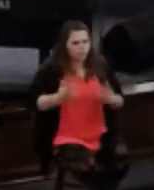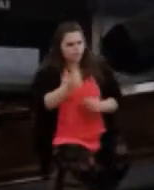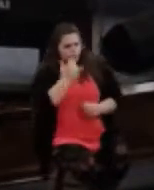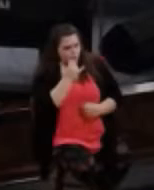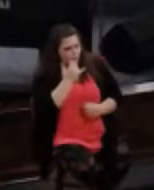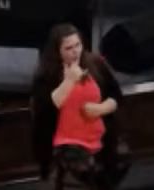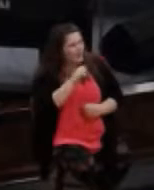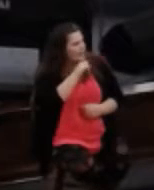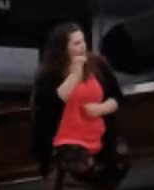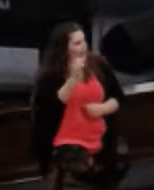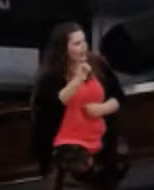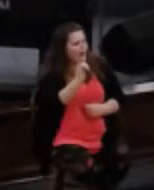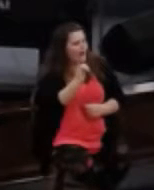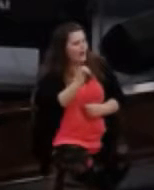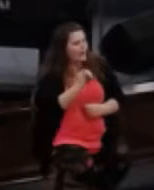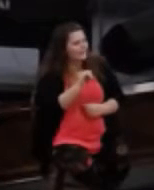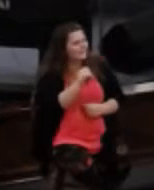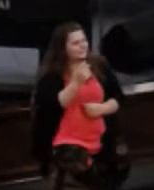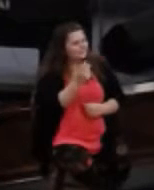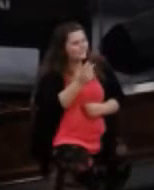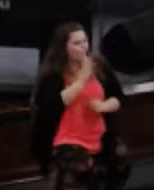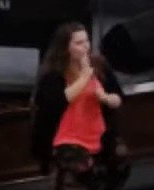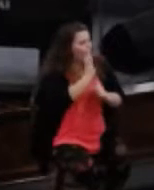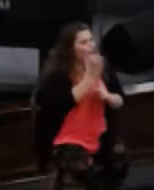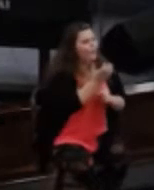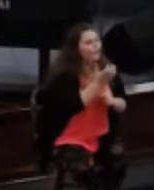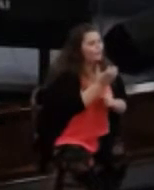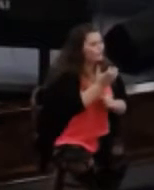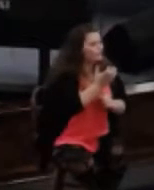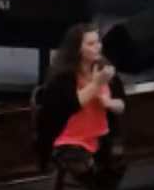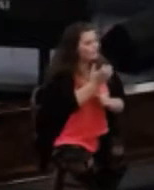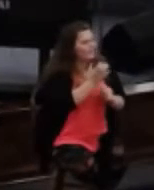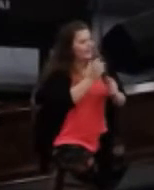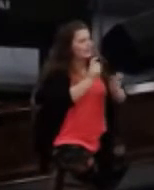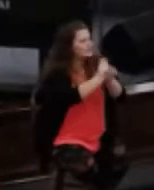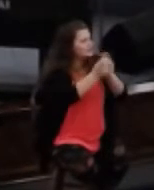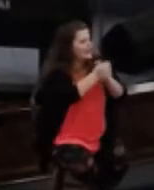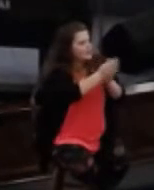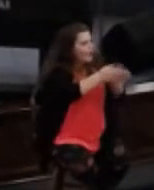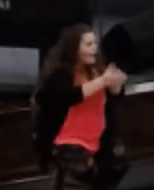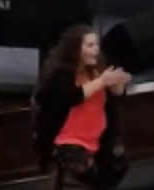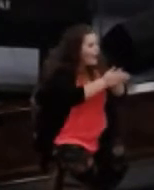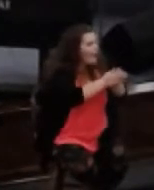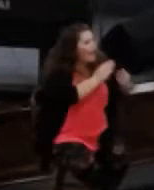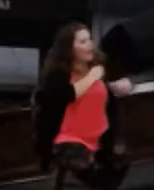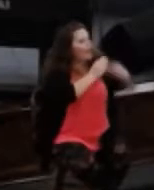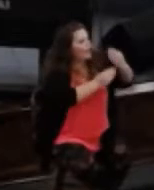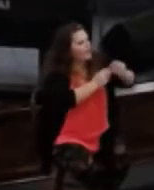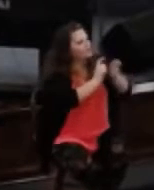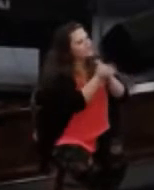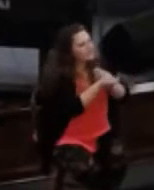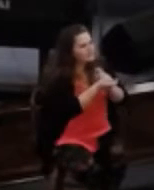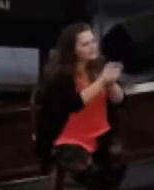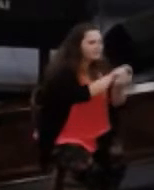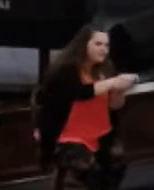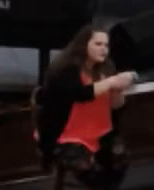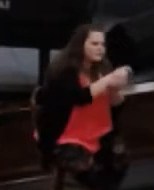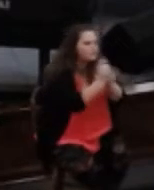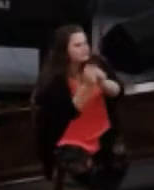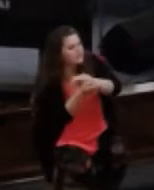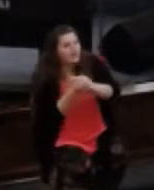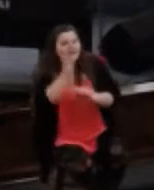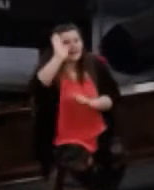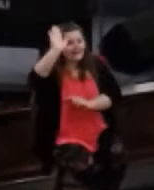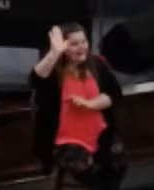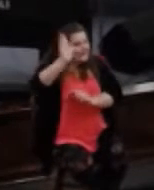Unlike mortal cultures that change their morality from one generation to the next, God's morality